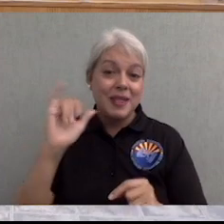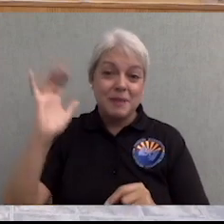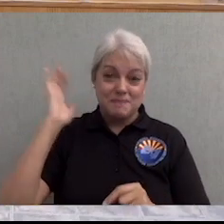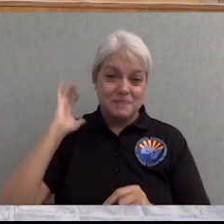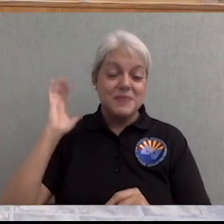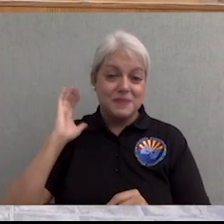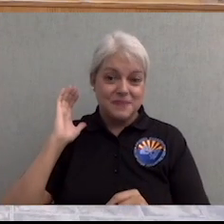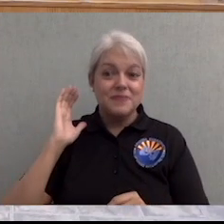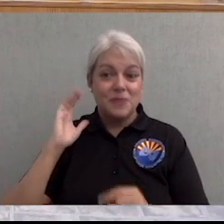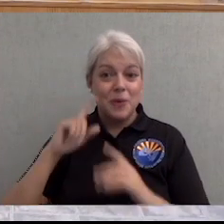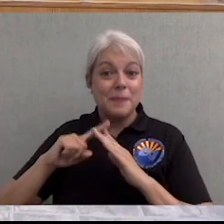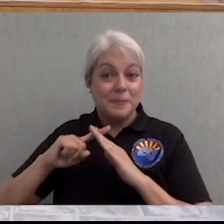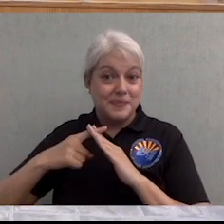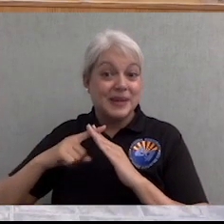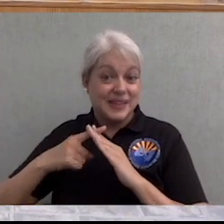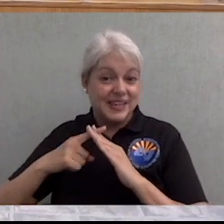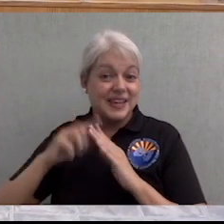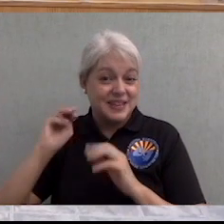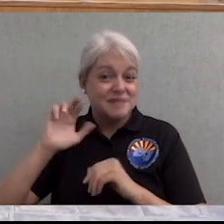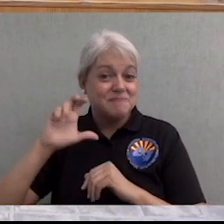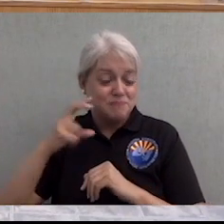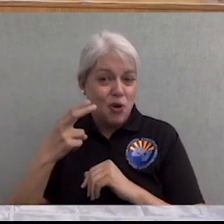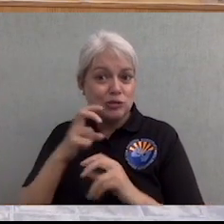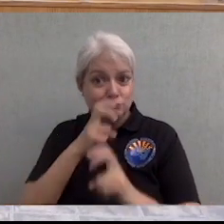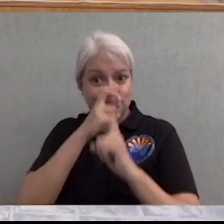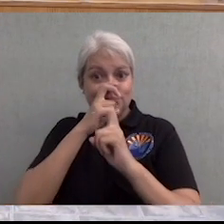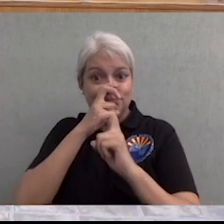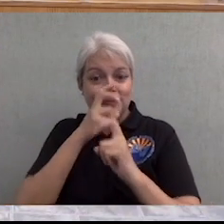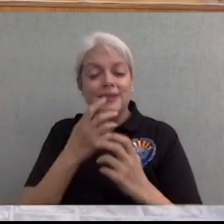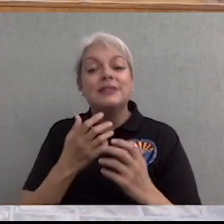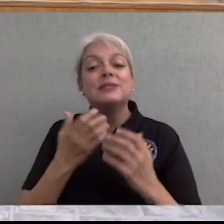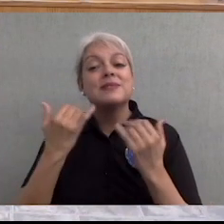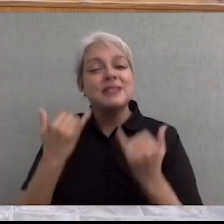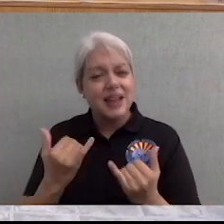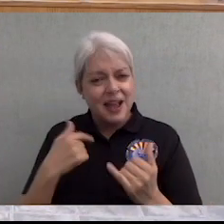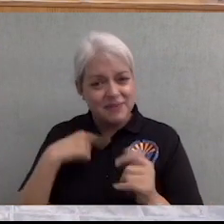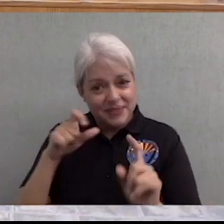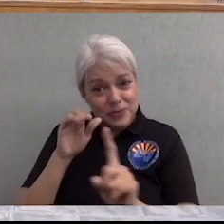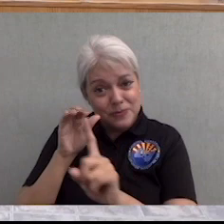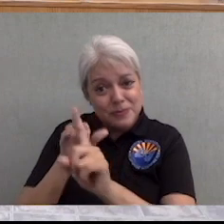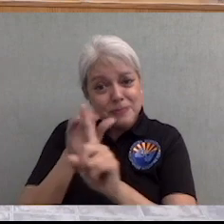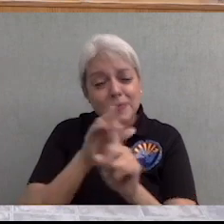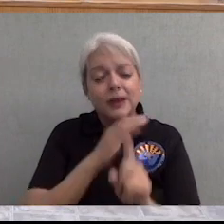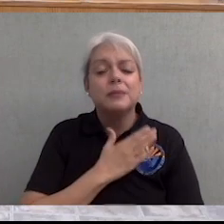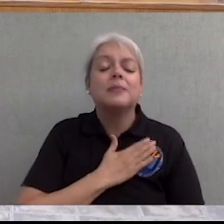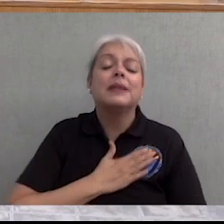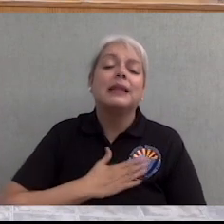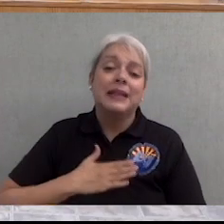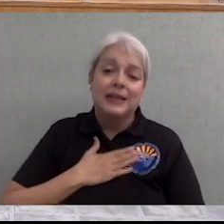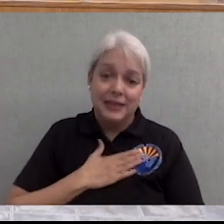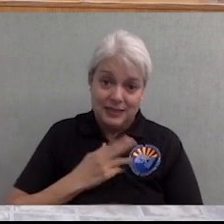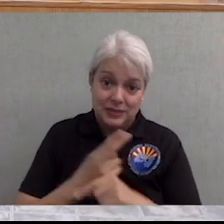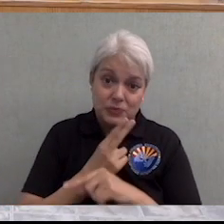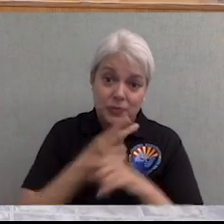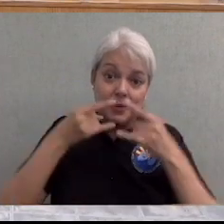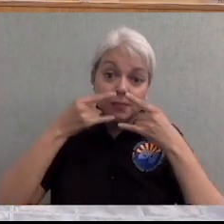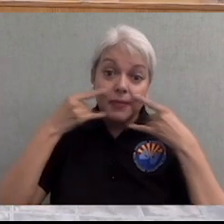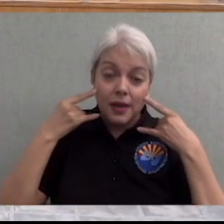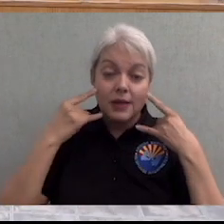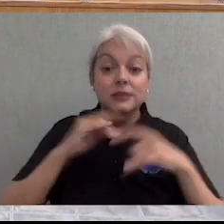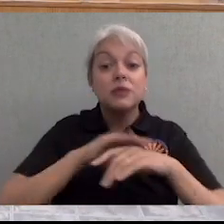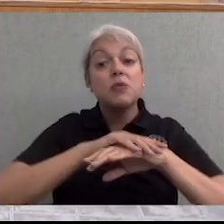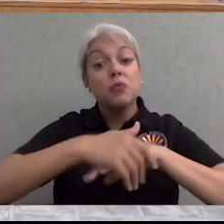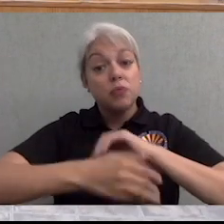this pandemic. So we have to remind everybody to please wear a mask, please wash your hands, social